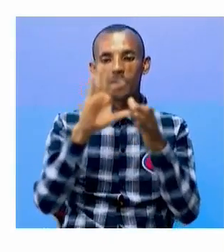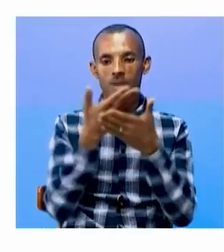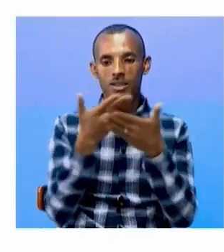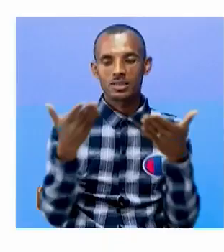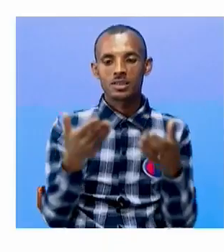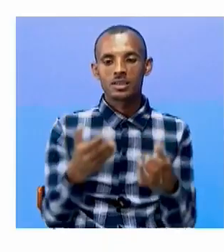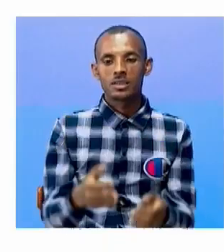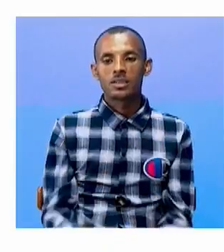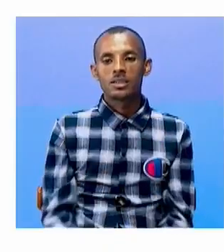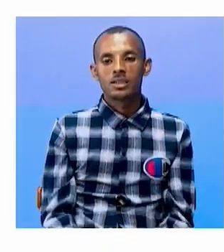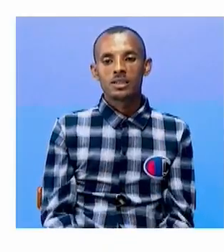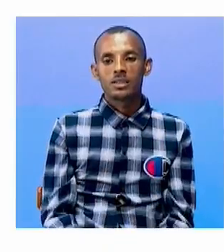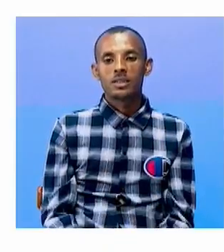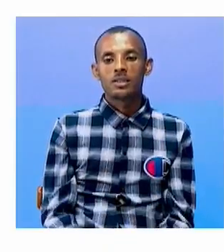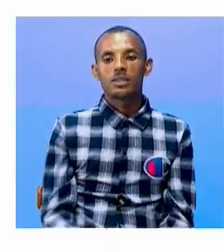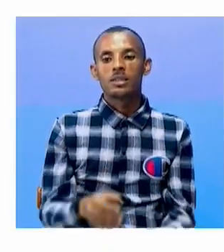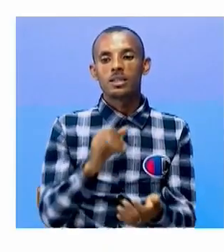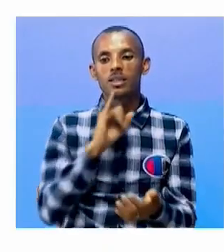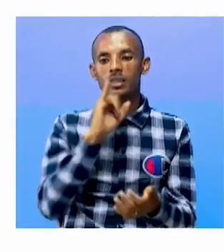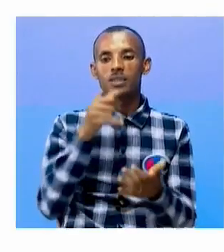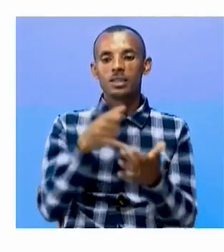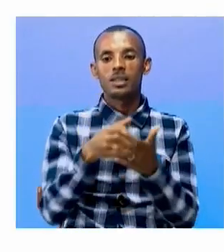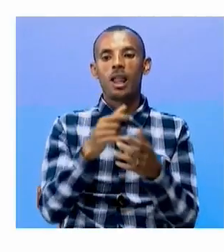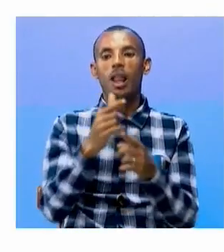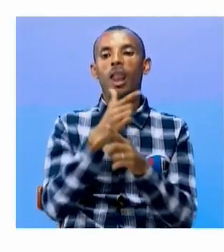Is it linear?